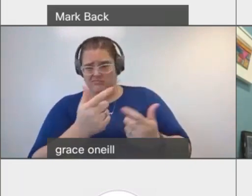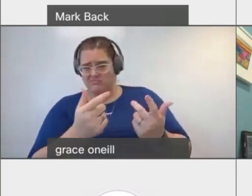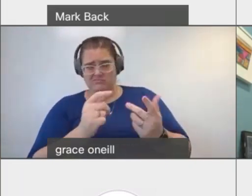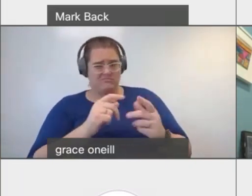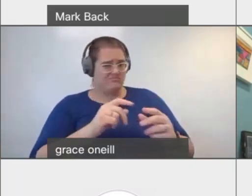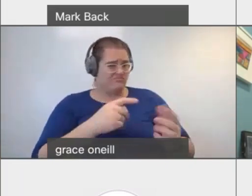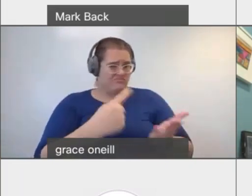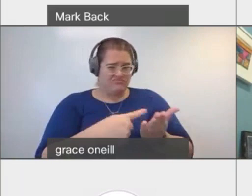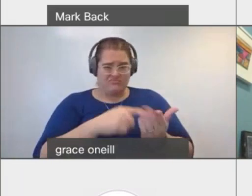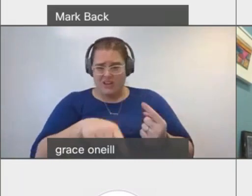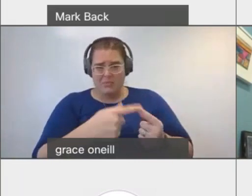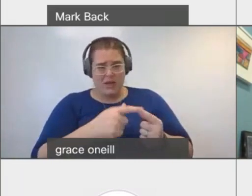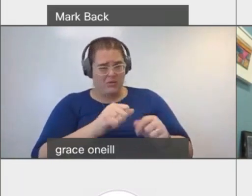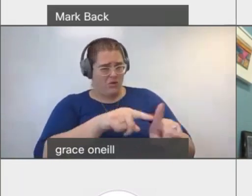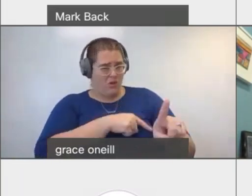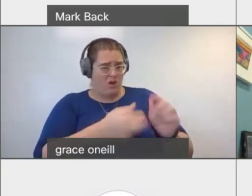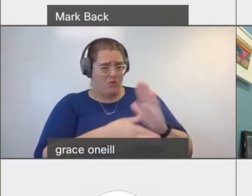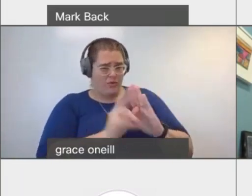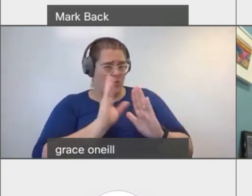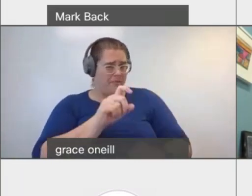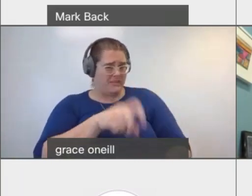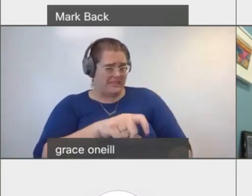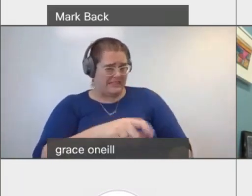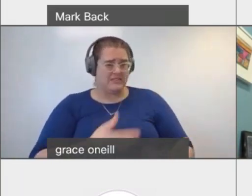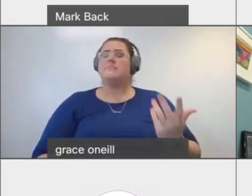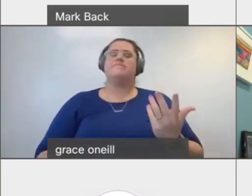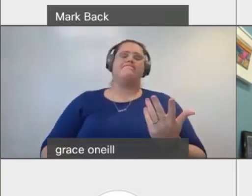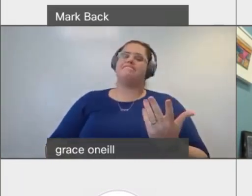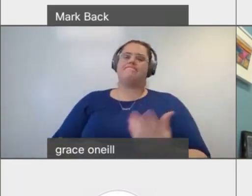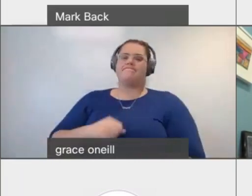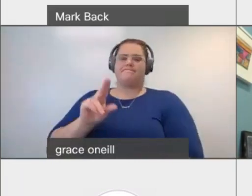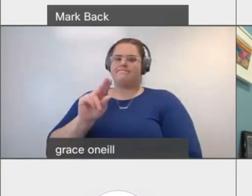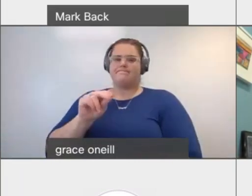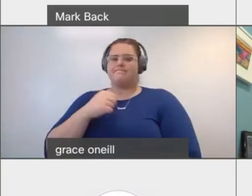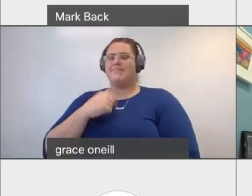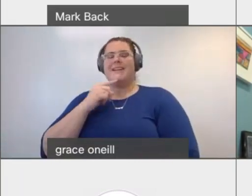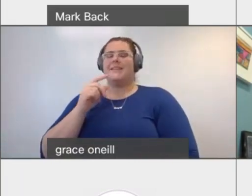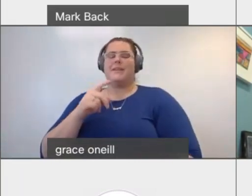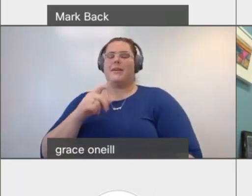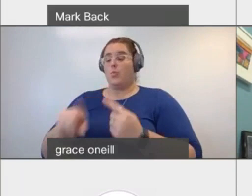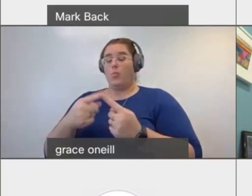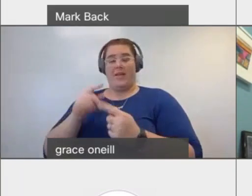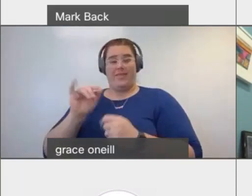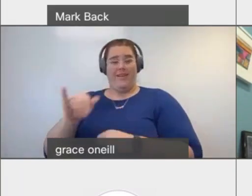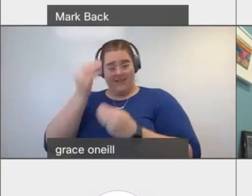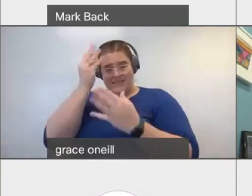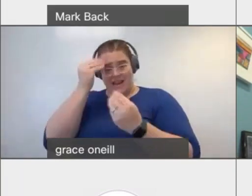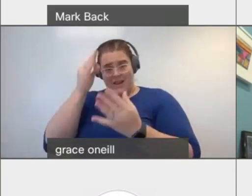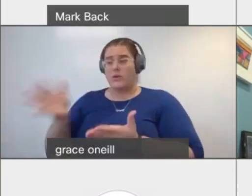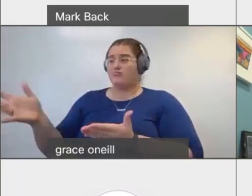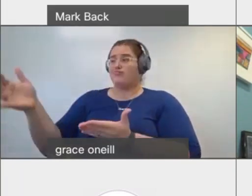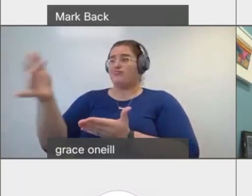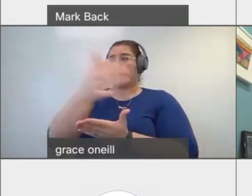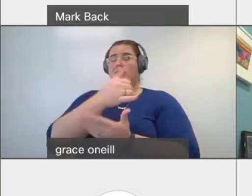And so when we collect the data from providers, we have not and had not been asking about requests for waiver.